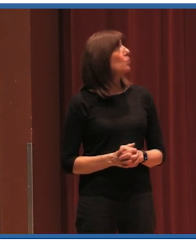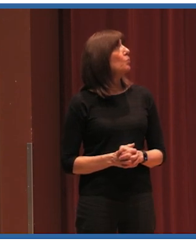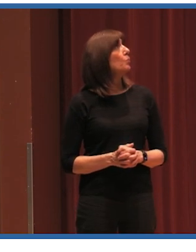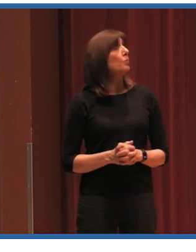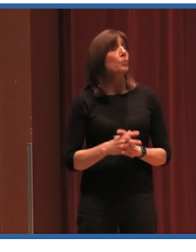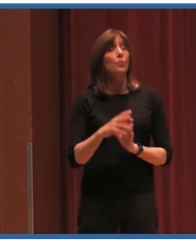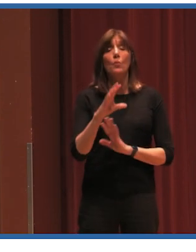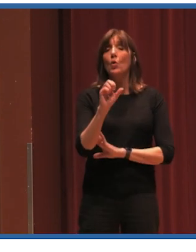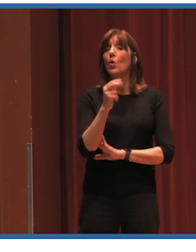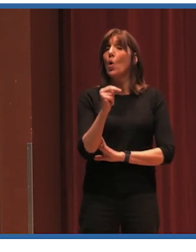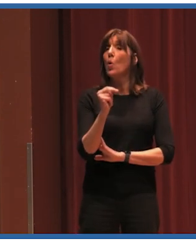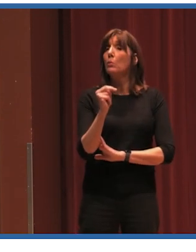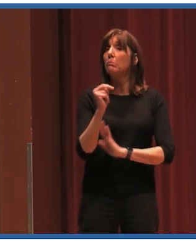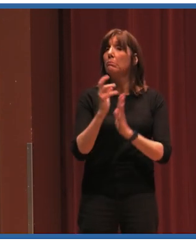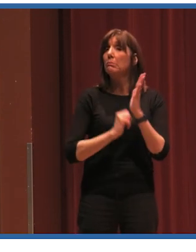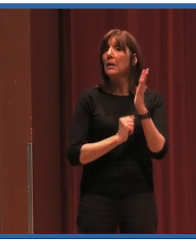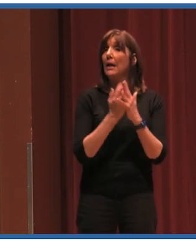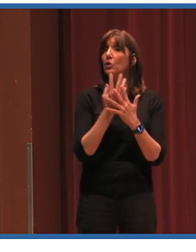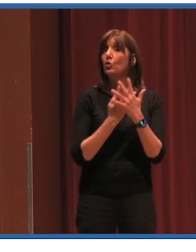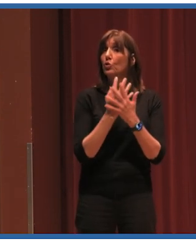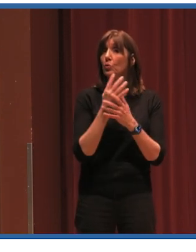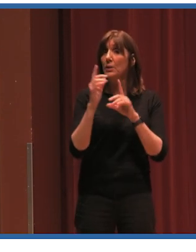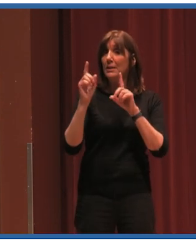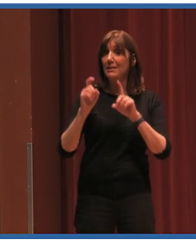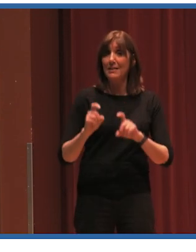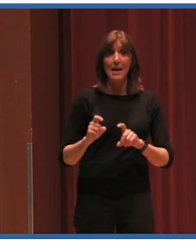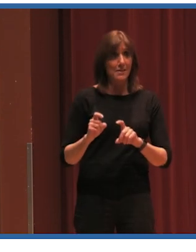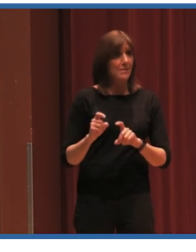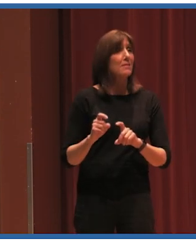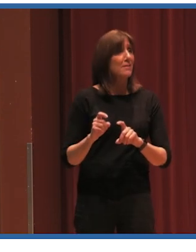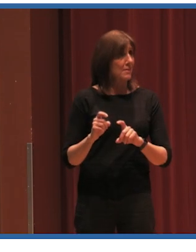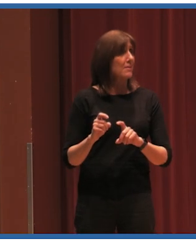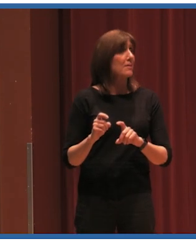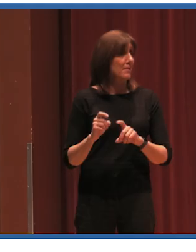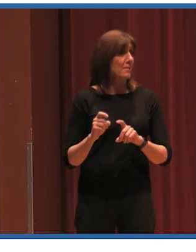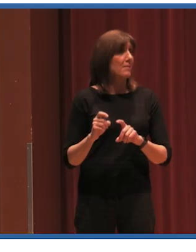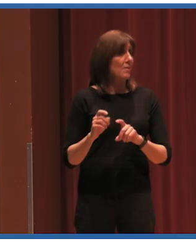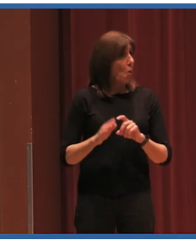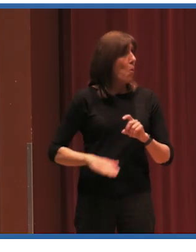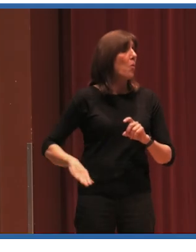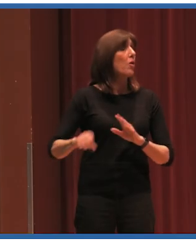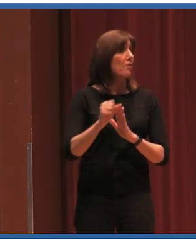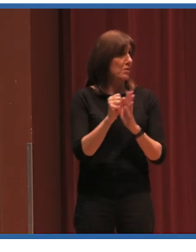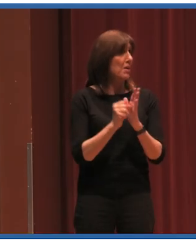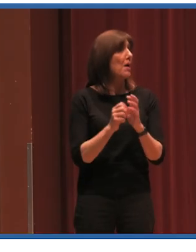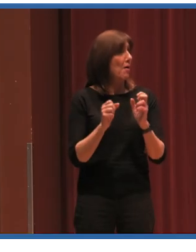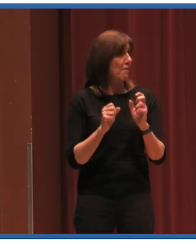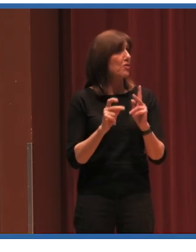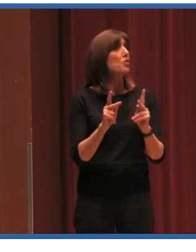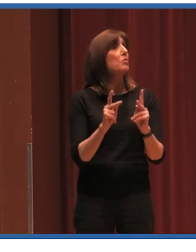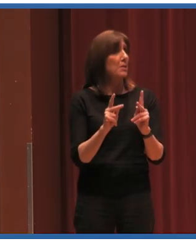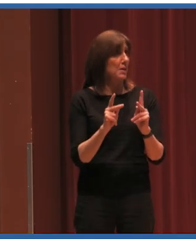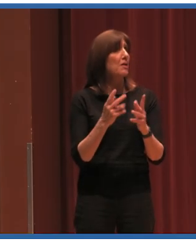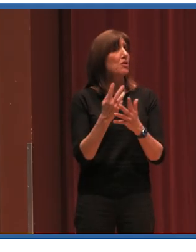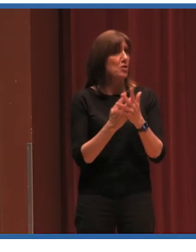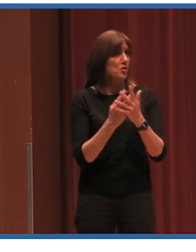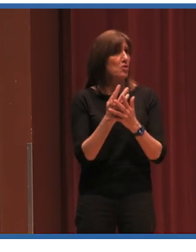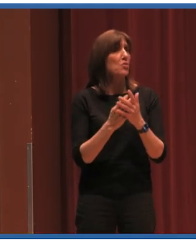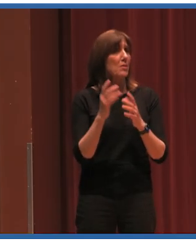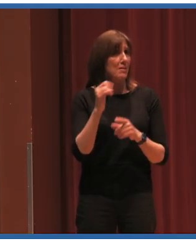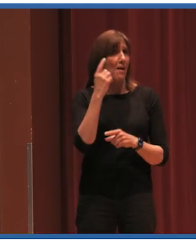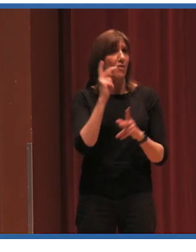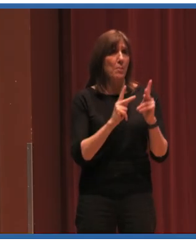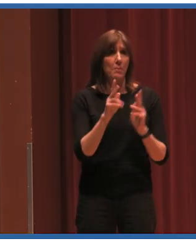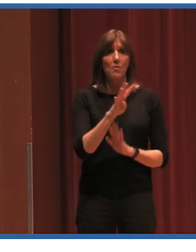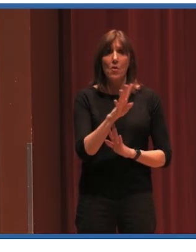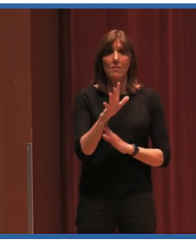Colorectal cancer screening, this is one that across this state, we have an opportunity to increase our screening rates for folks